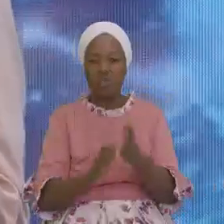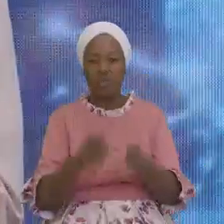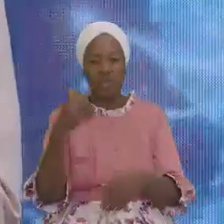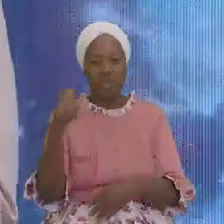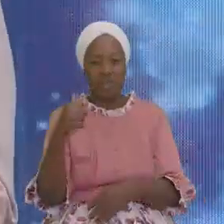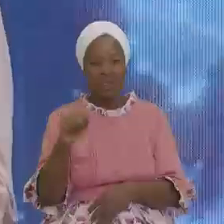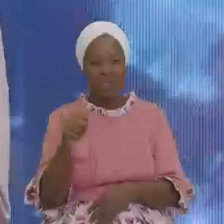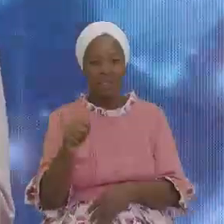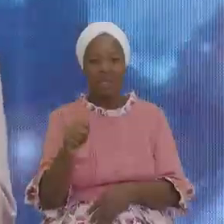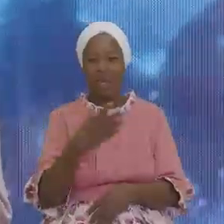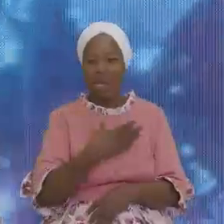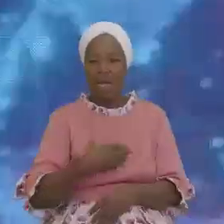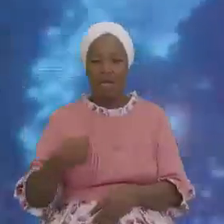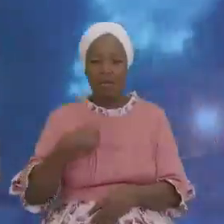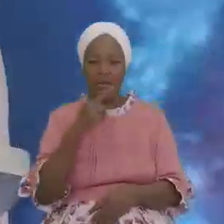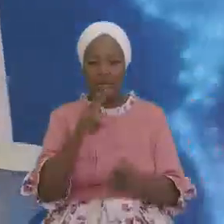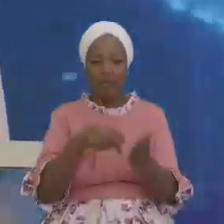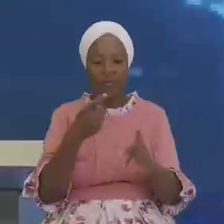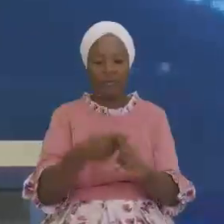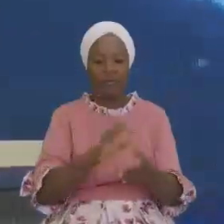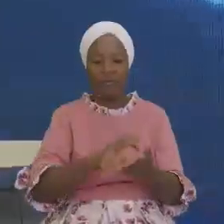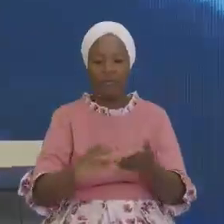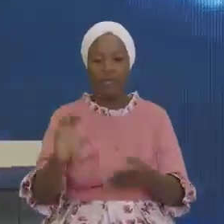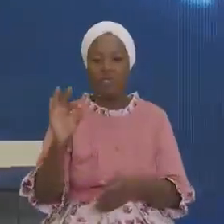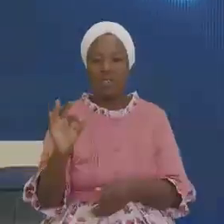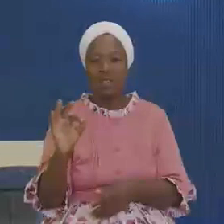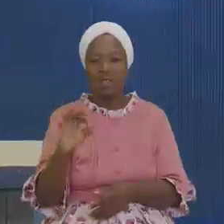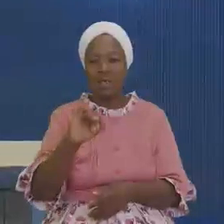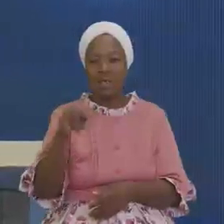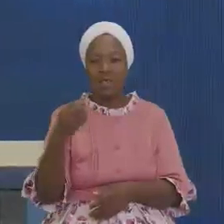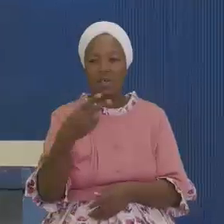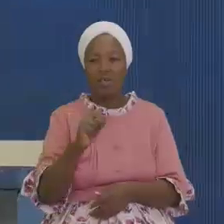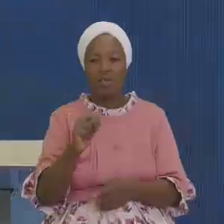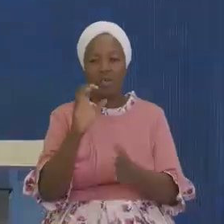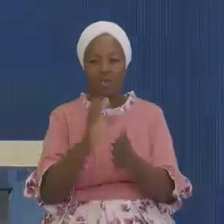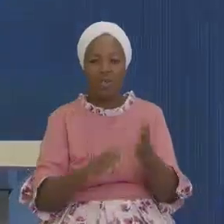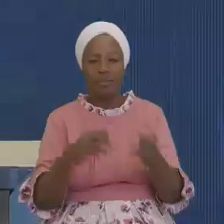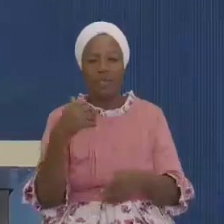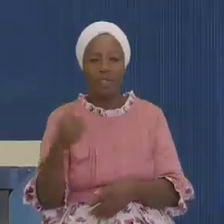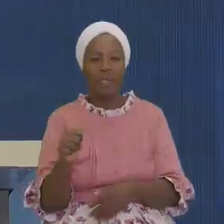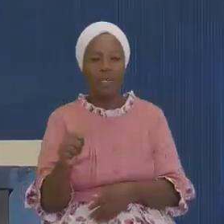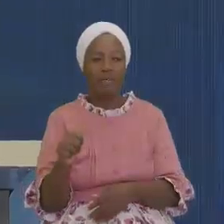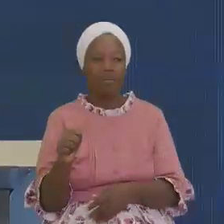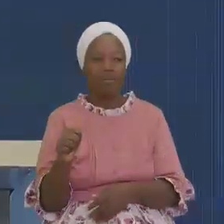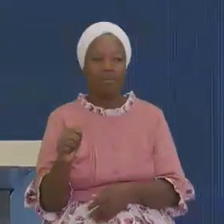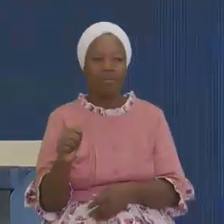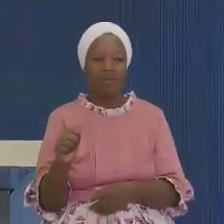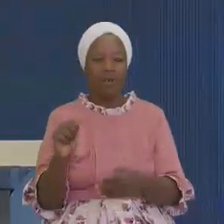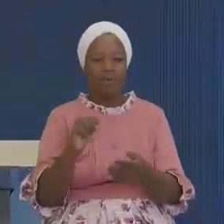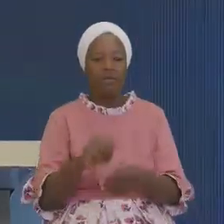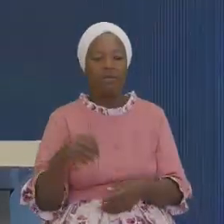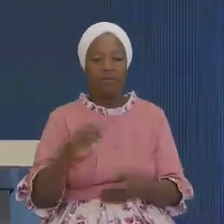And we're reading from verse 9. John chapter 10. We're reading from